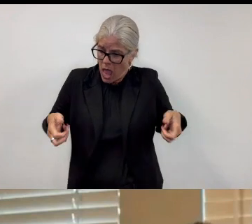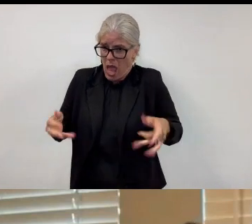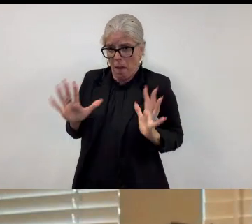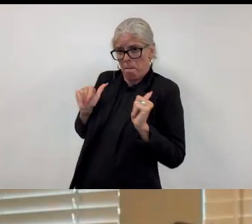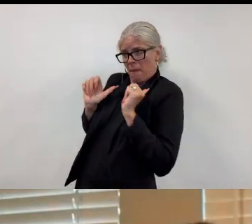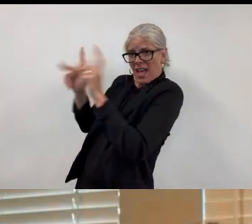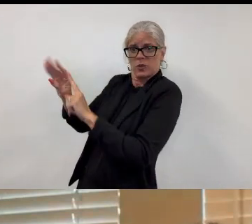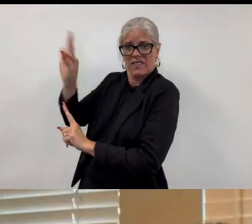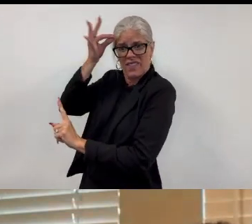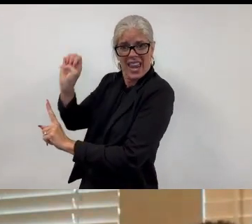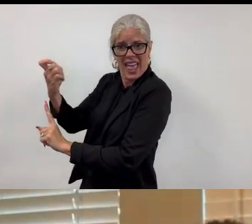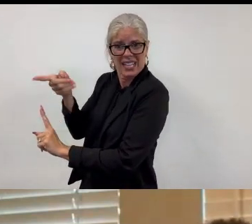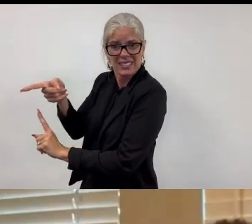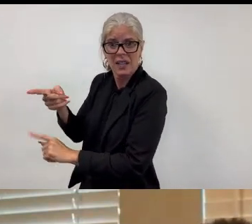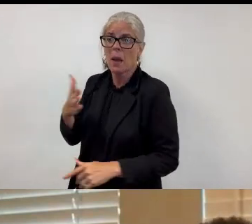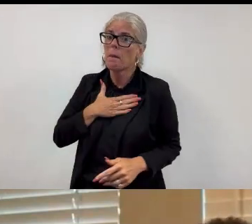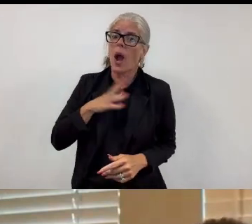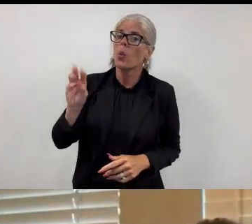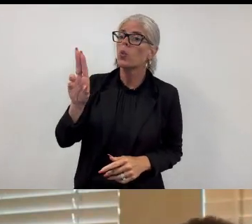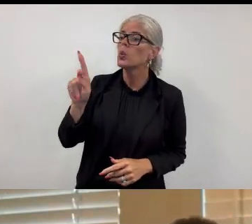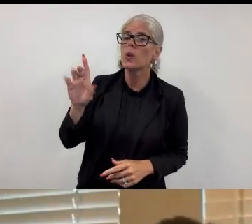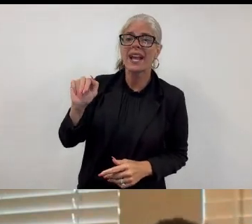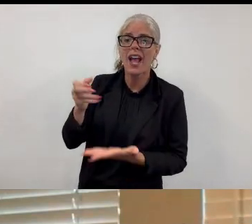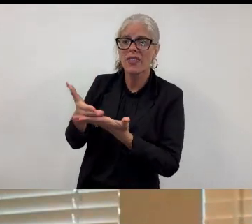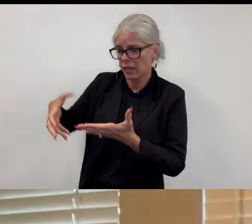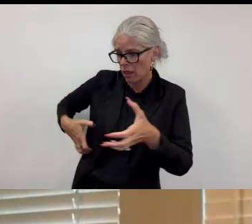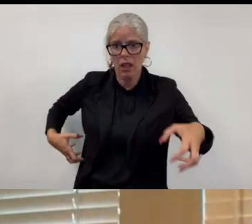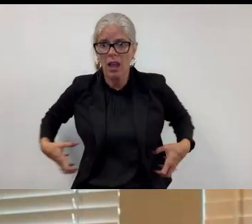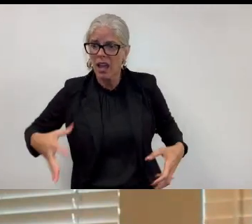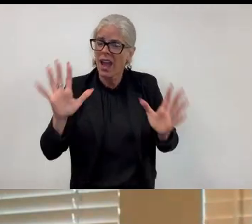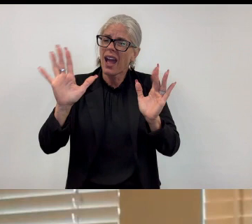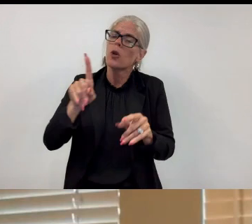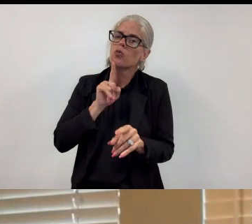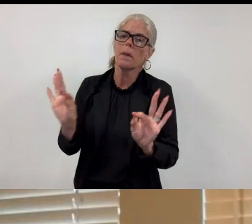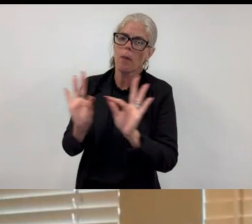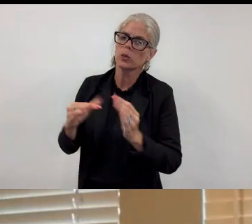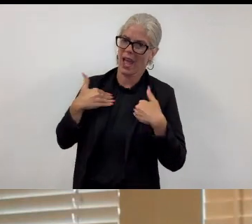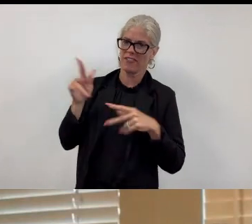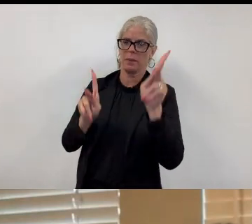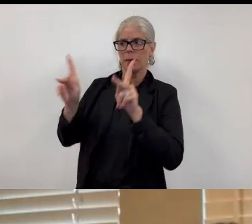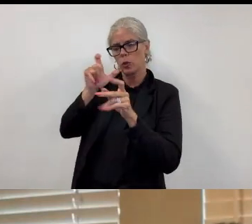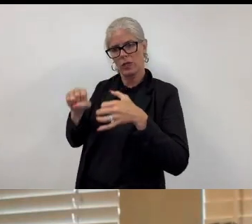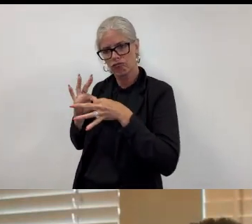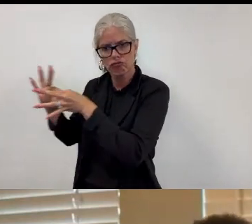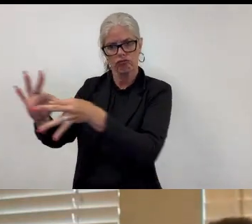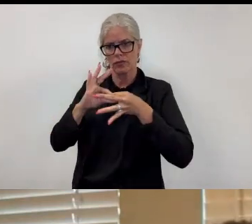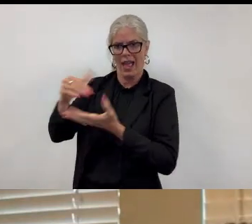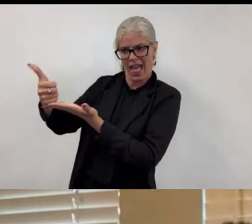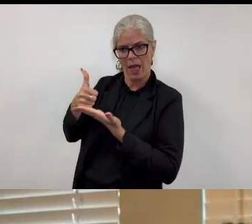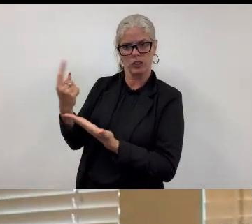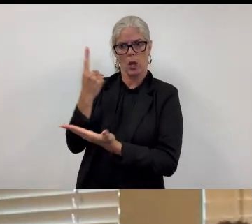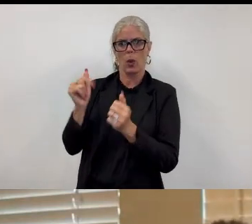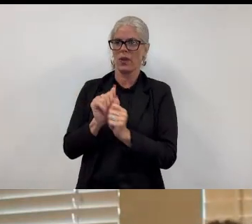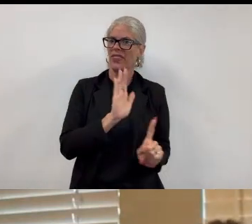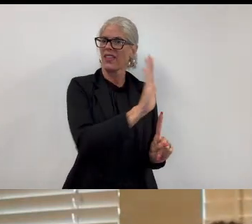to UPS or me going another couple of days without the wound care supplies that I needed. All of those nuanced things are so important when you have a network